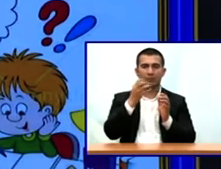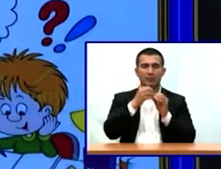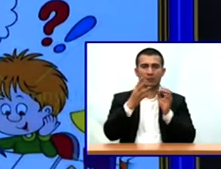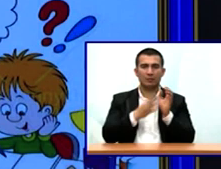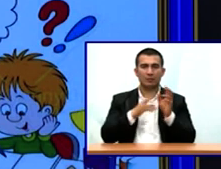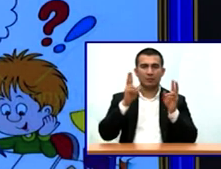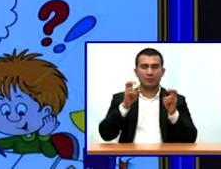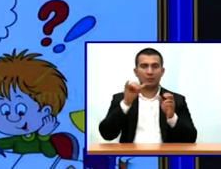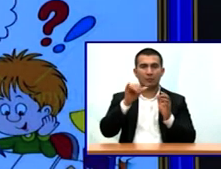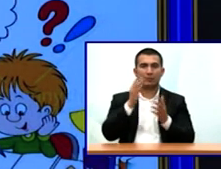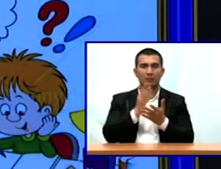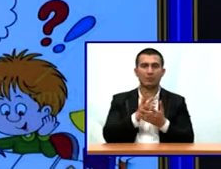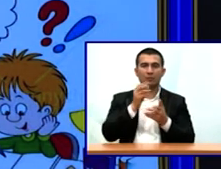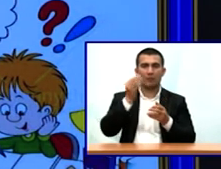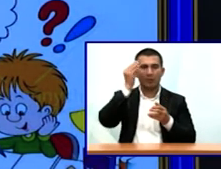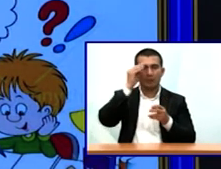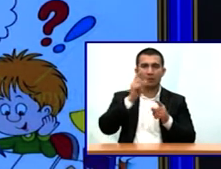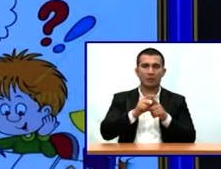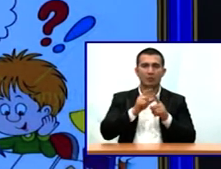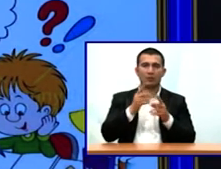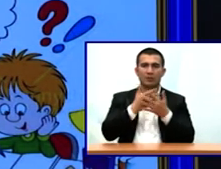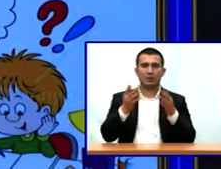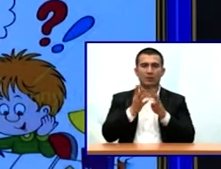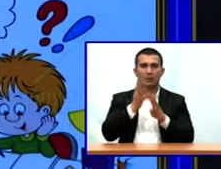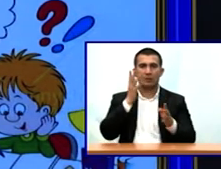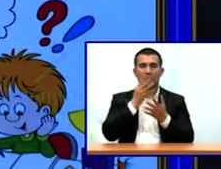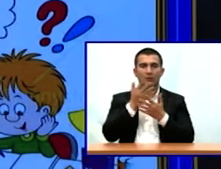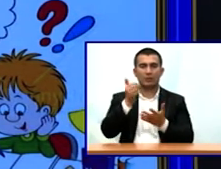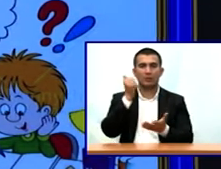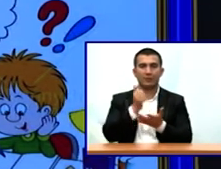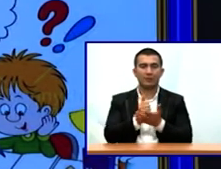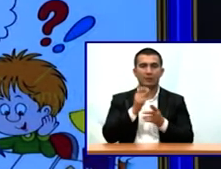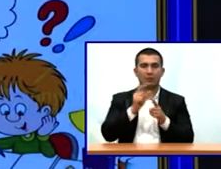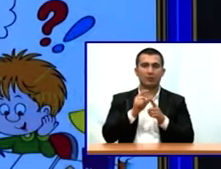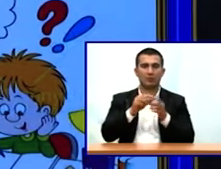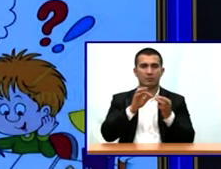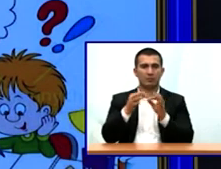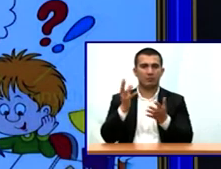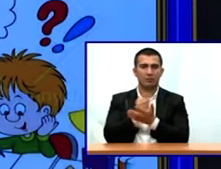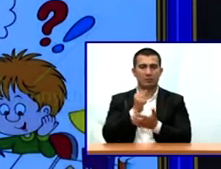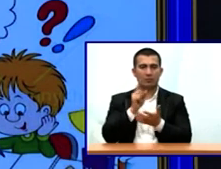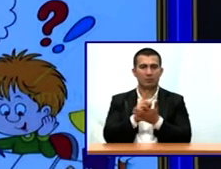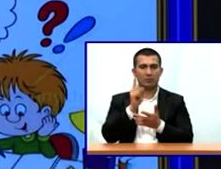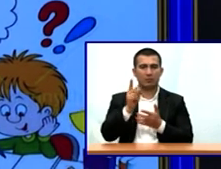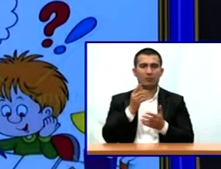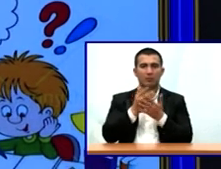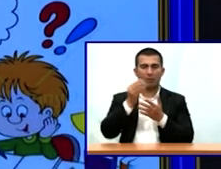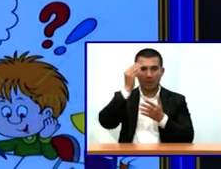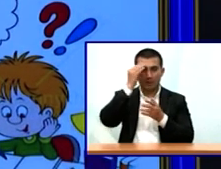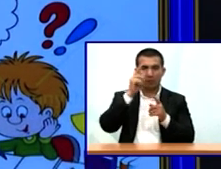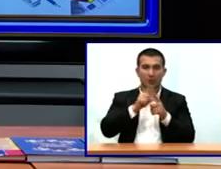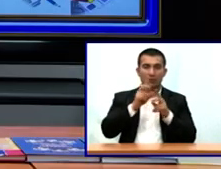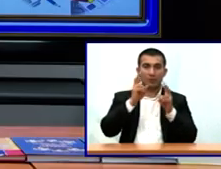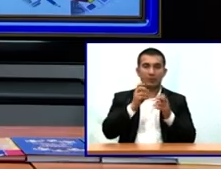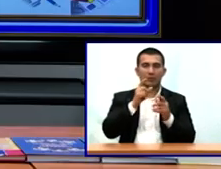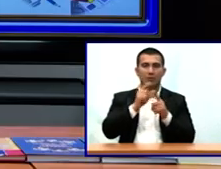518-519 mashqlarda berilgan ma'nodosh so'zlar qatoridagi bosh so'zni aniqlang. Ma'nodosh so'zlarga gap